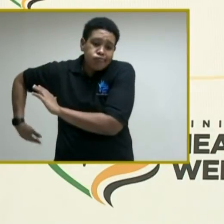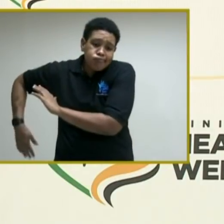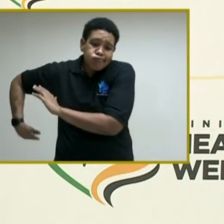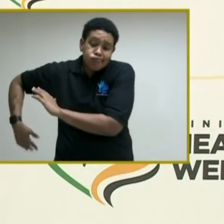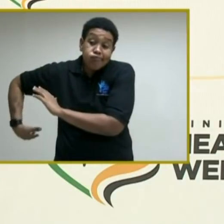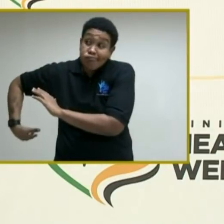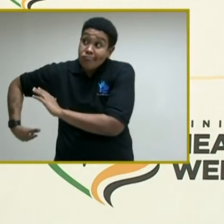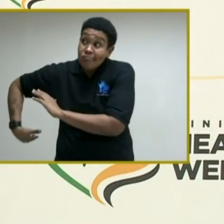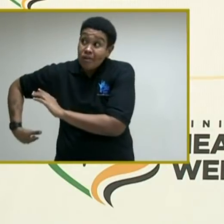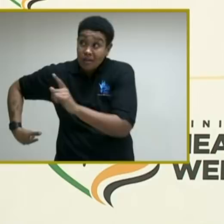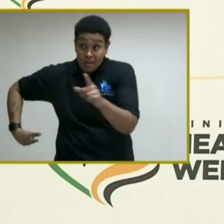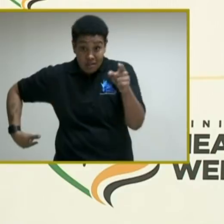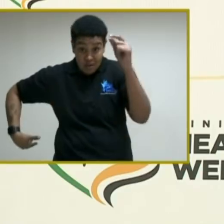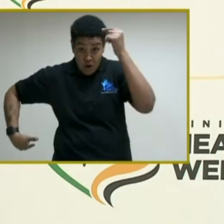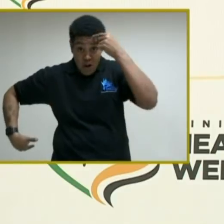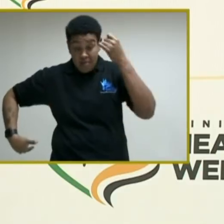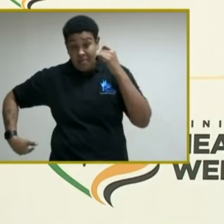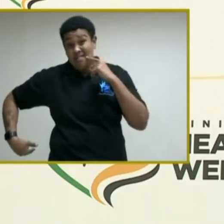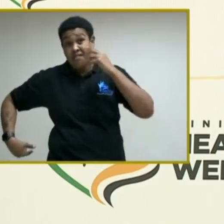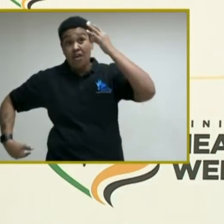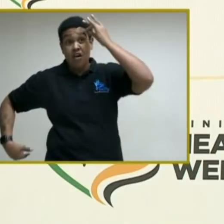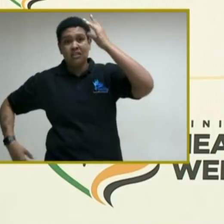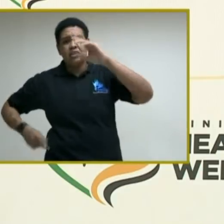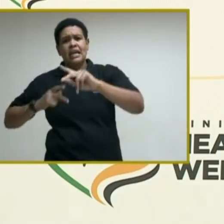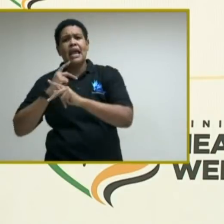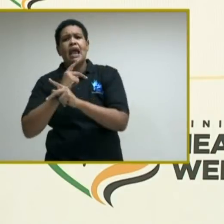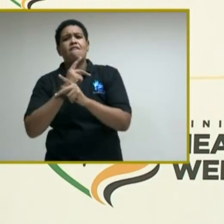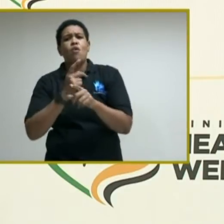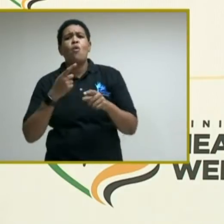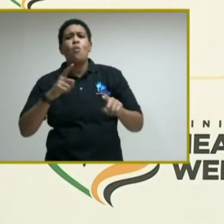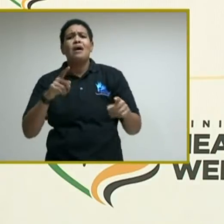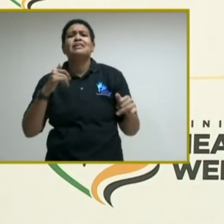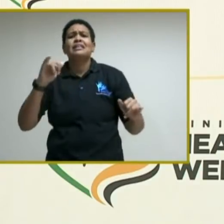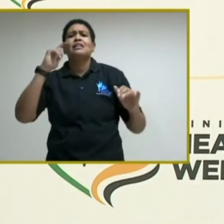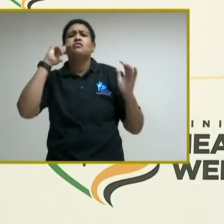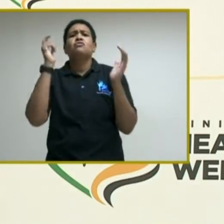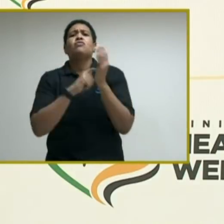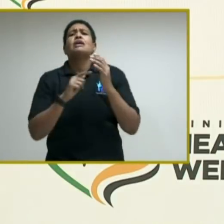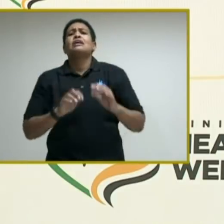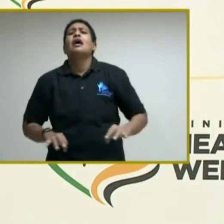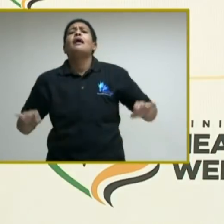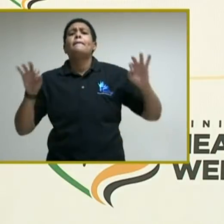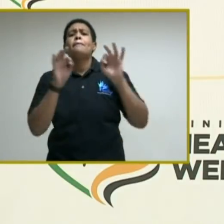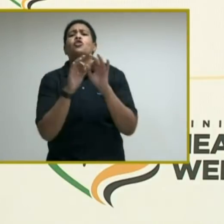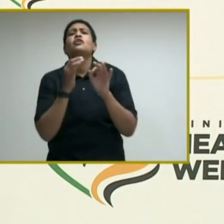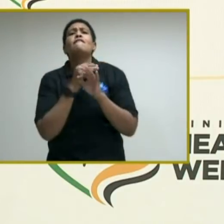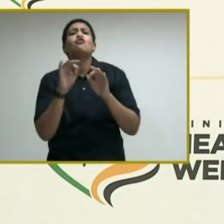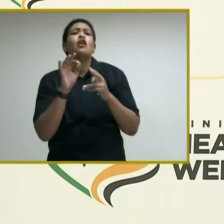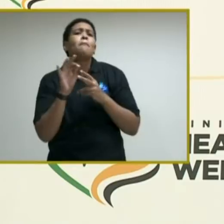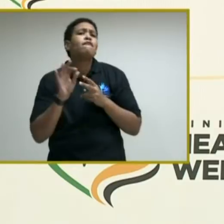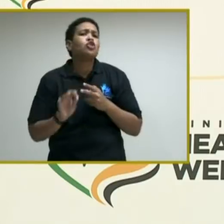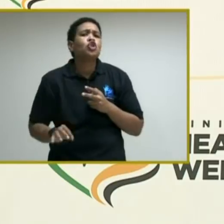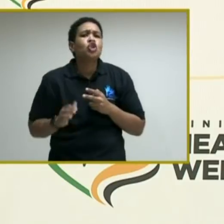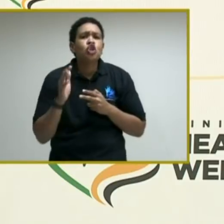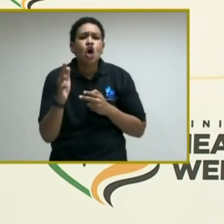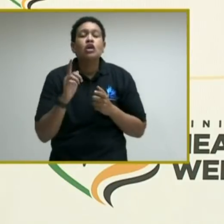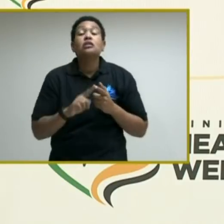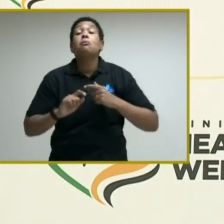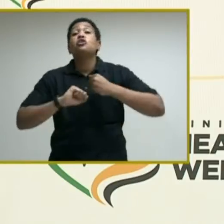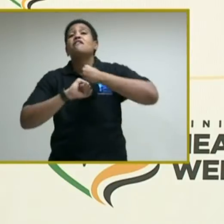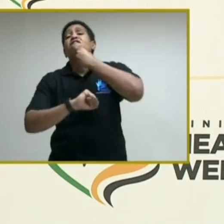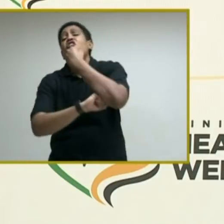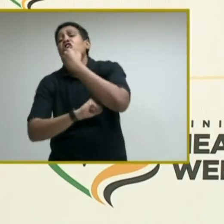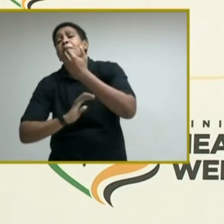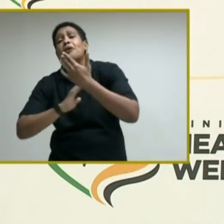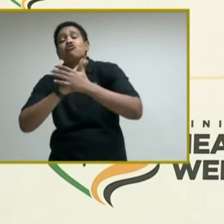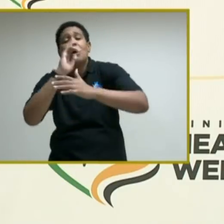government is considering carefully, while still recognizing the importance of freedom of choice and the fundamental rights